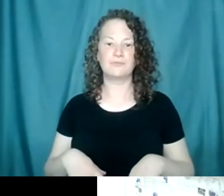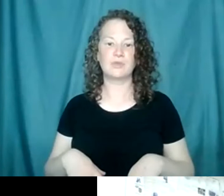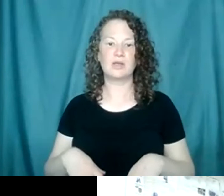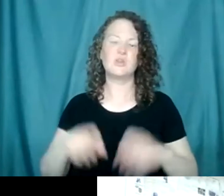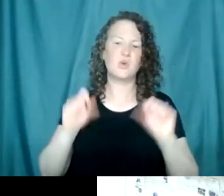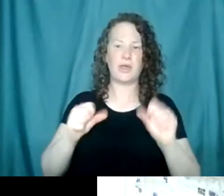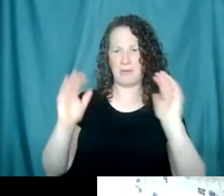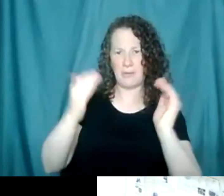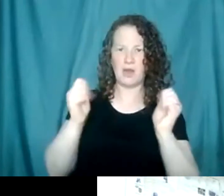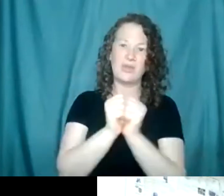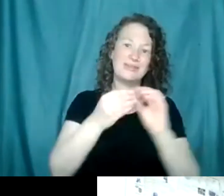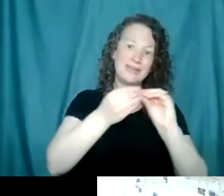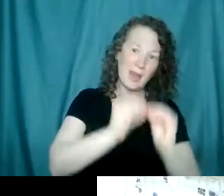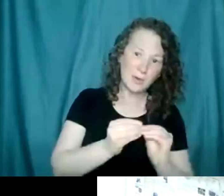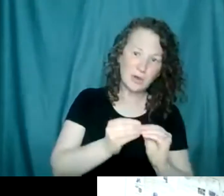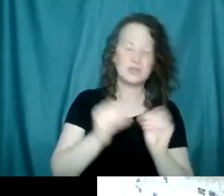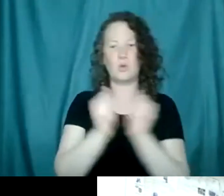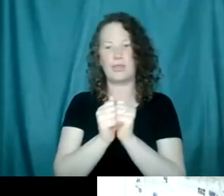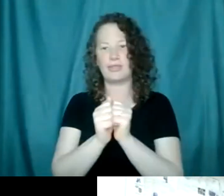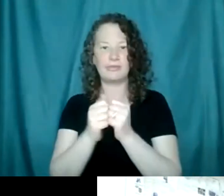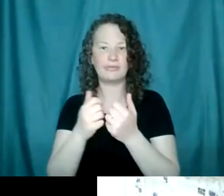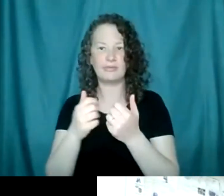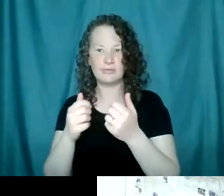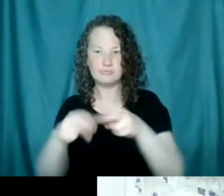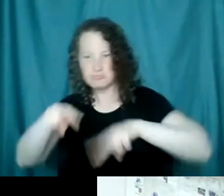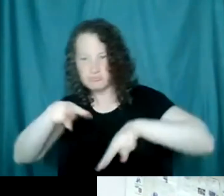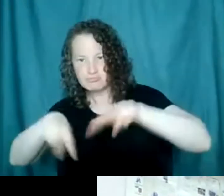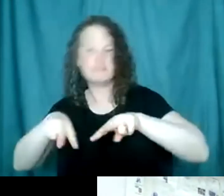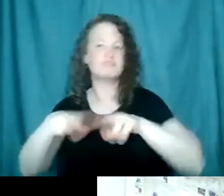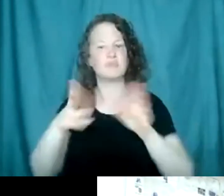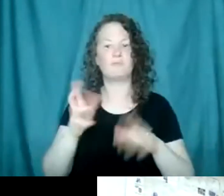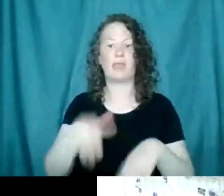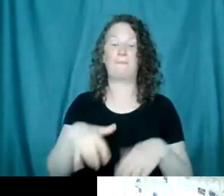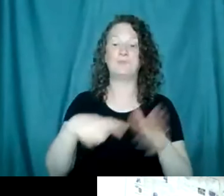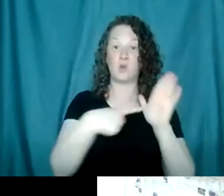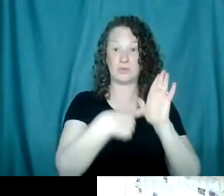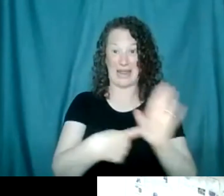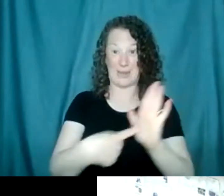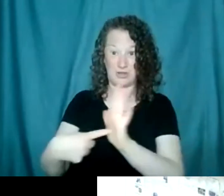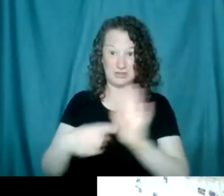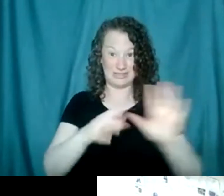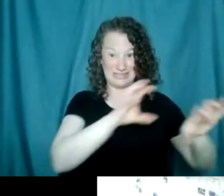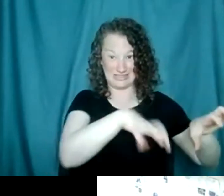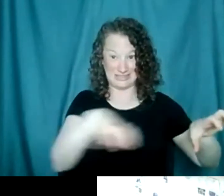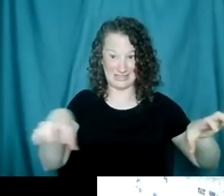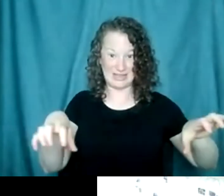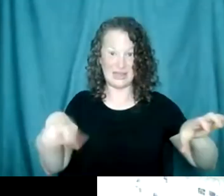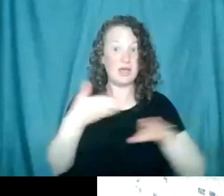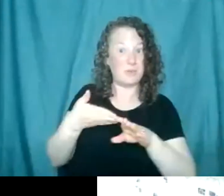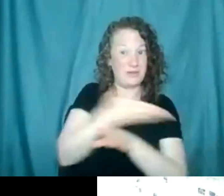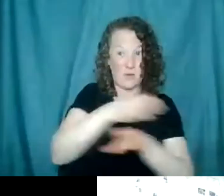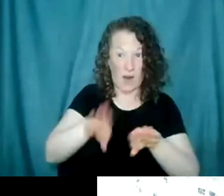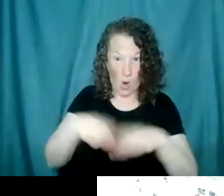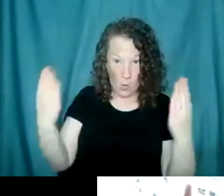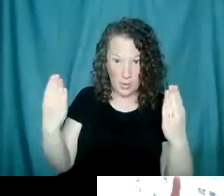comparisons. So we pretty much, with those samples, before I could open them, I needed to